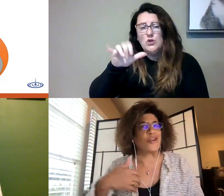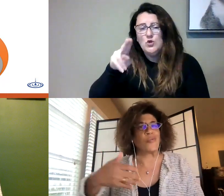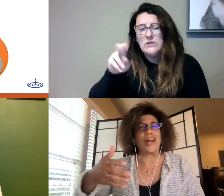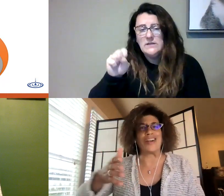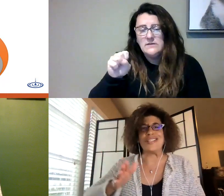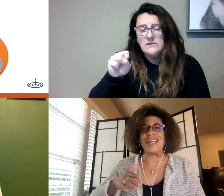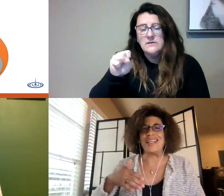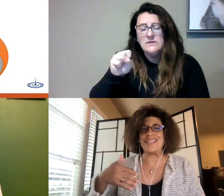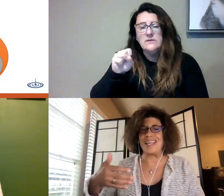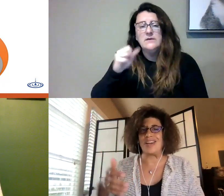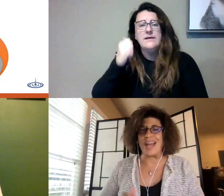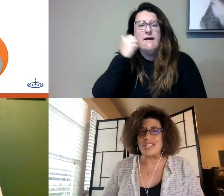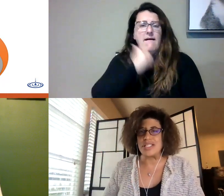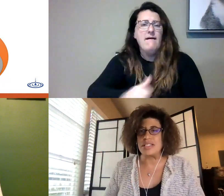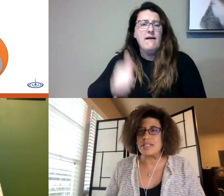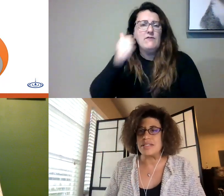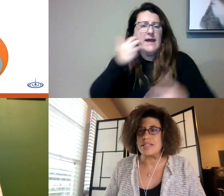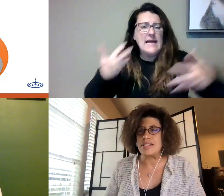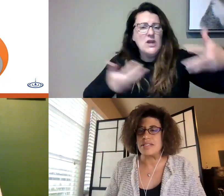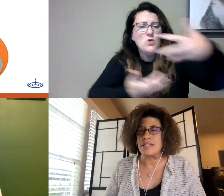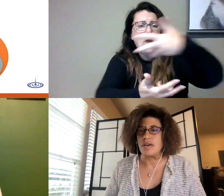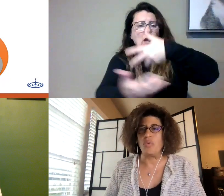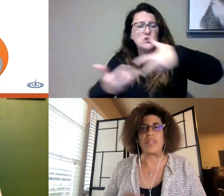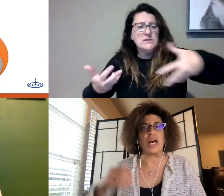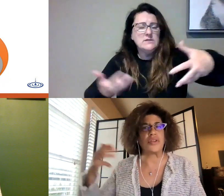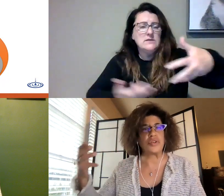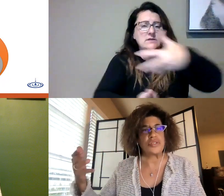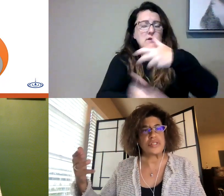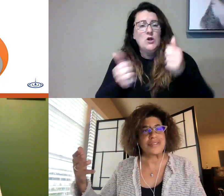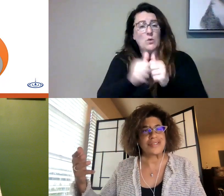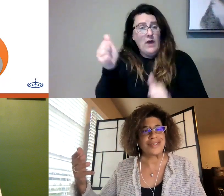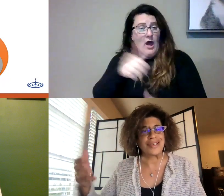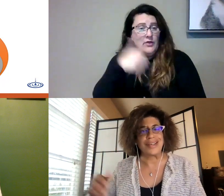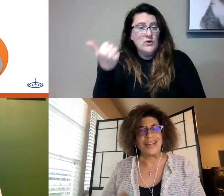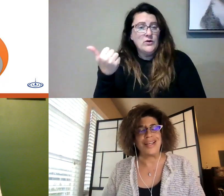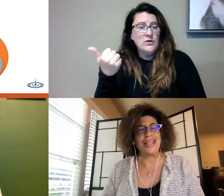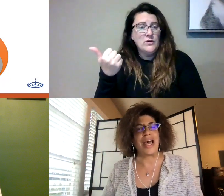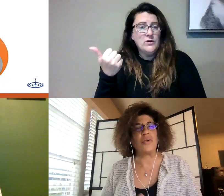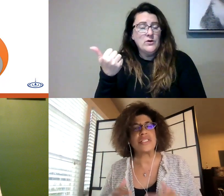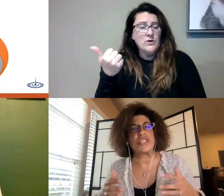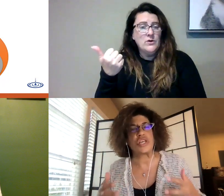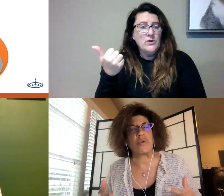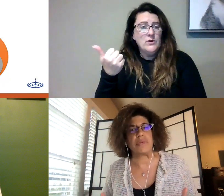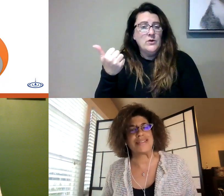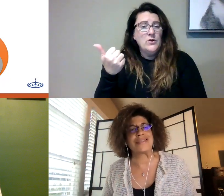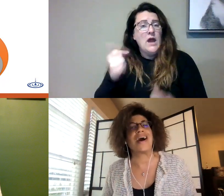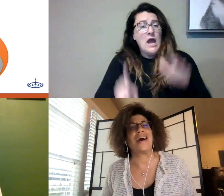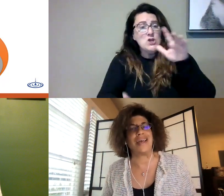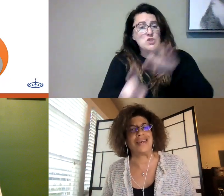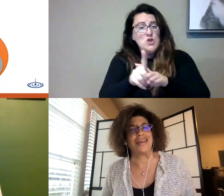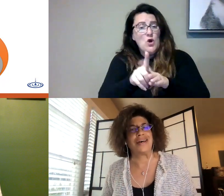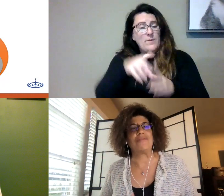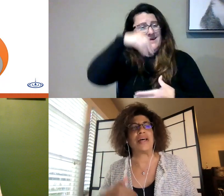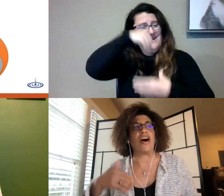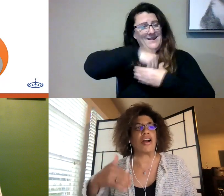in our day-to-day interactions with others. And then how does it show up